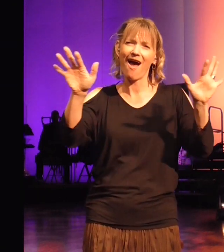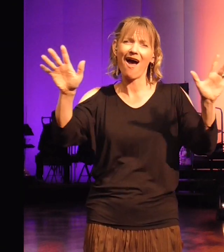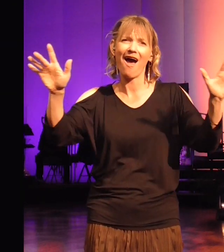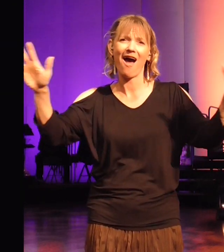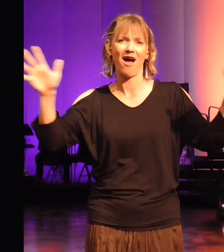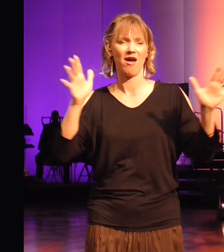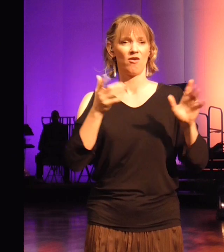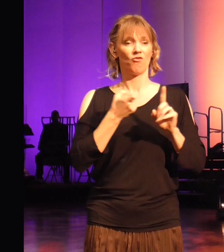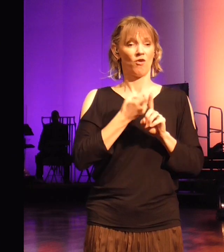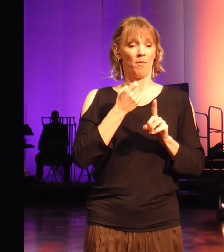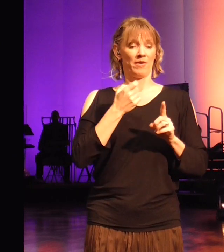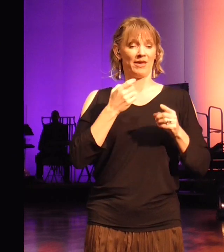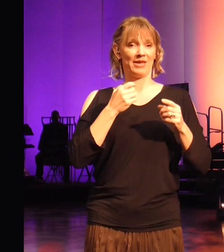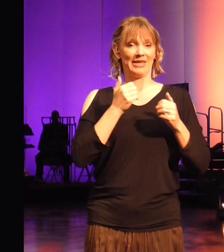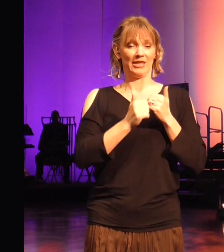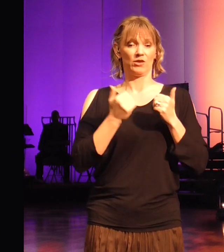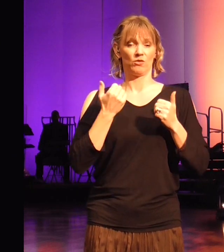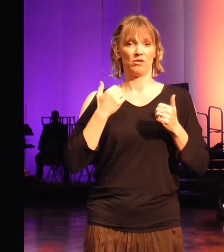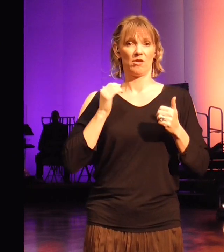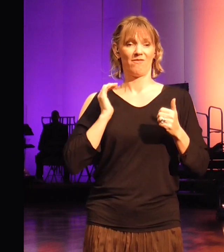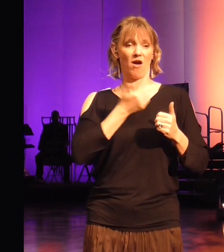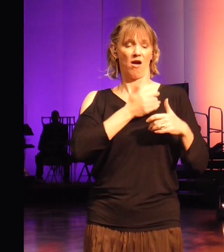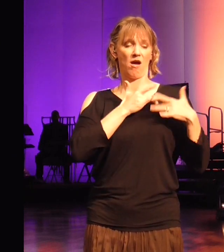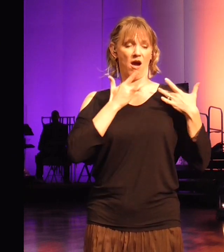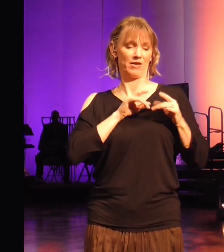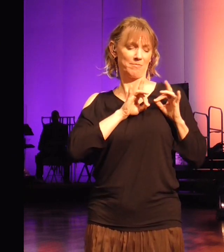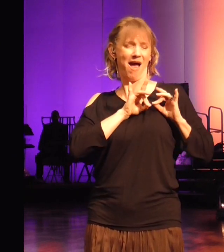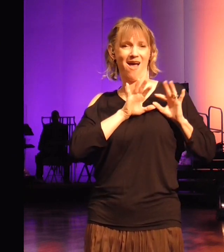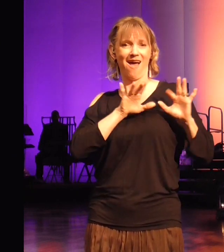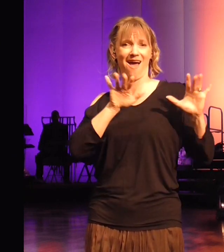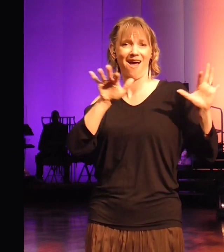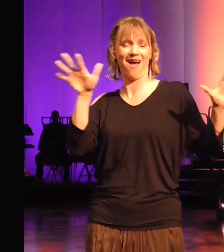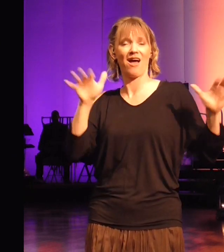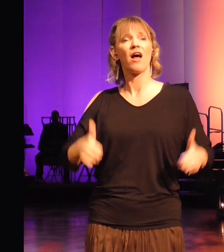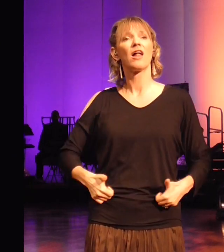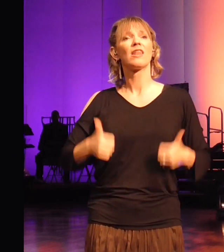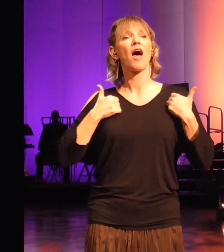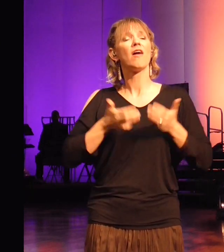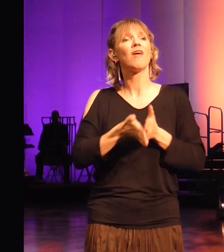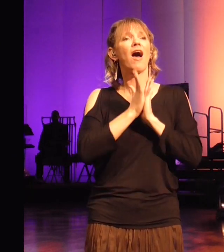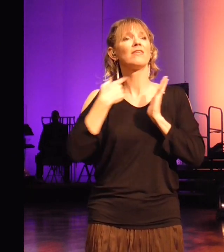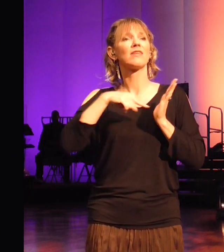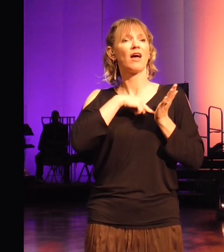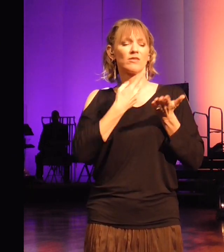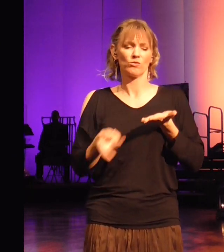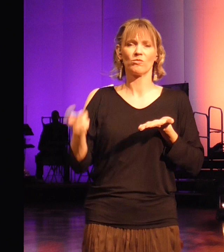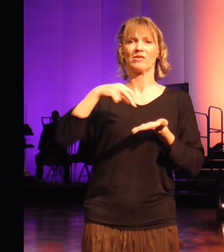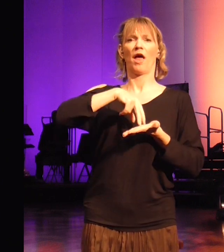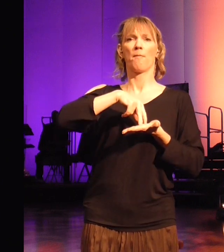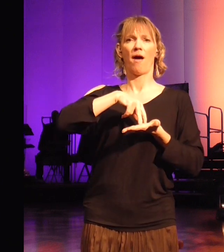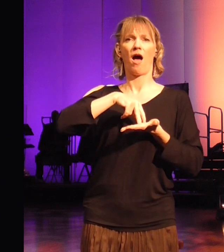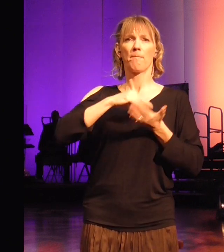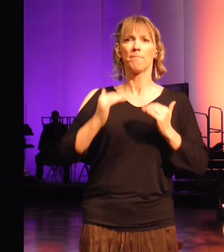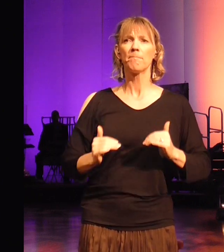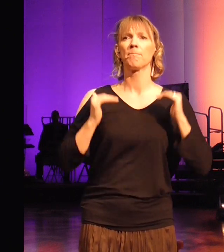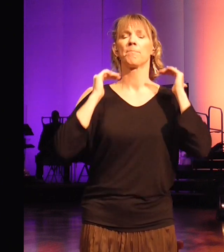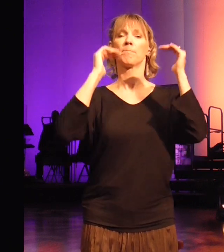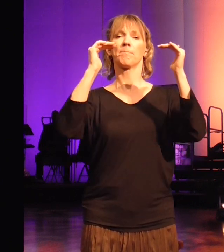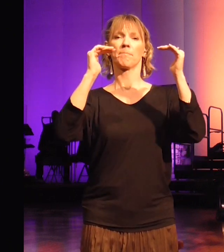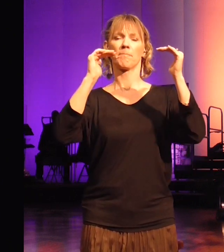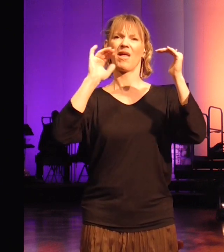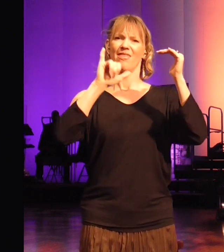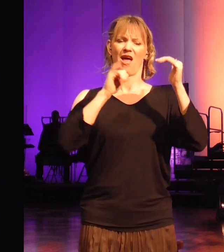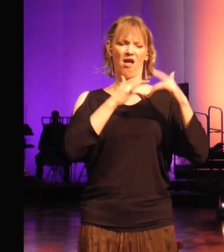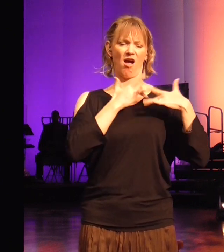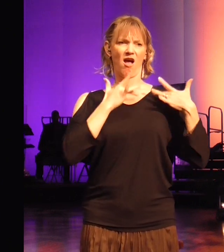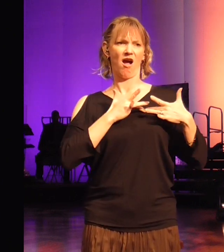our hearts. Life has asked us to step up into that heart space, and to know this